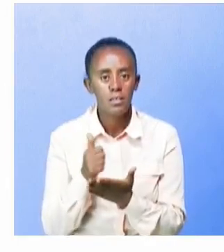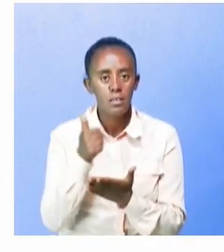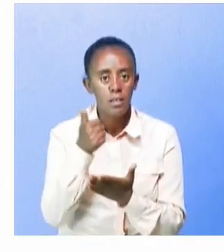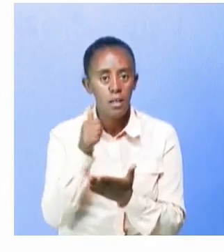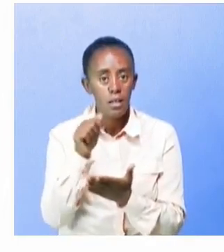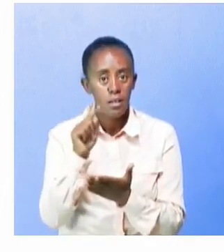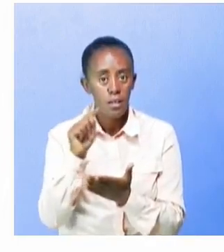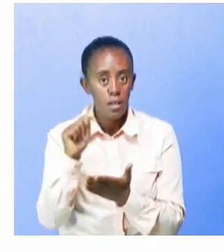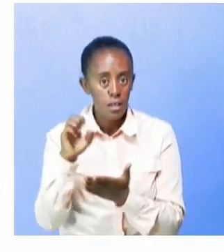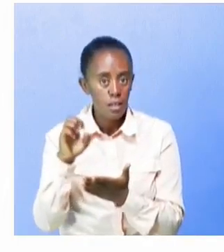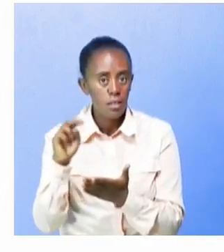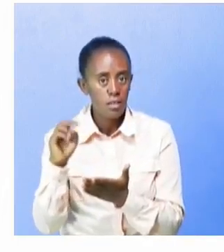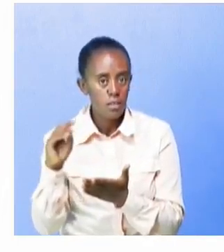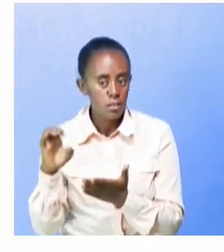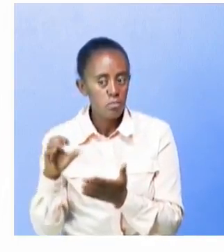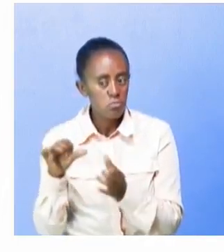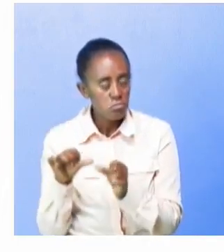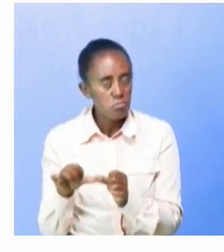college,